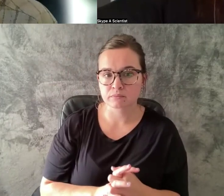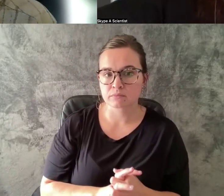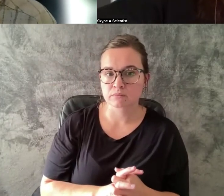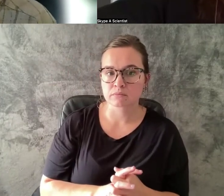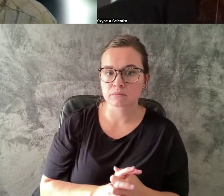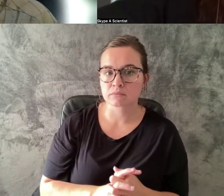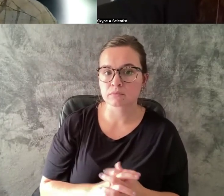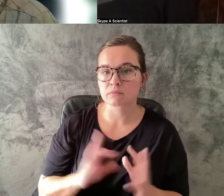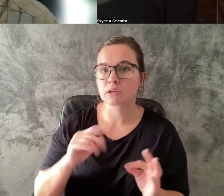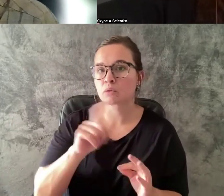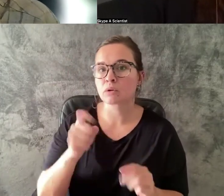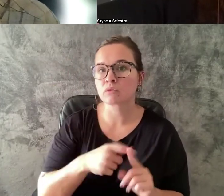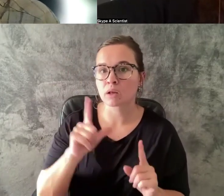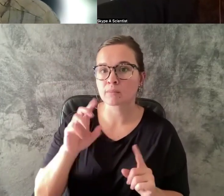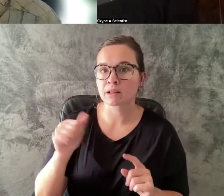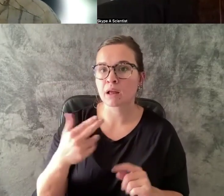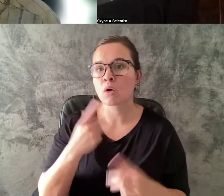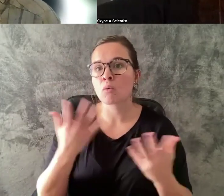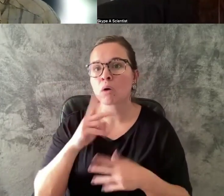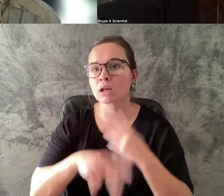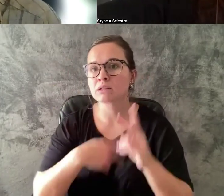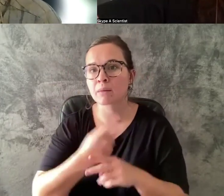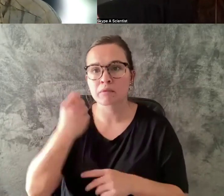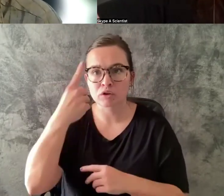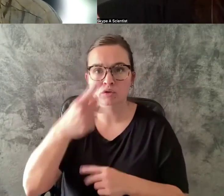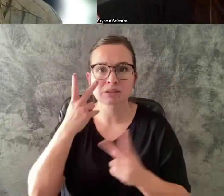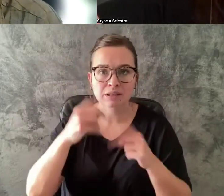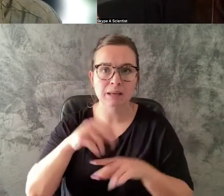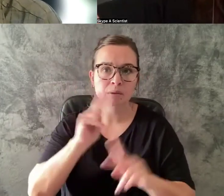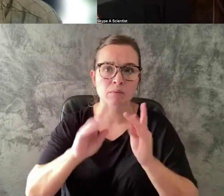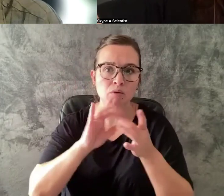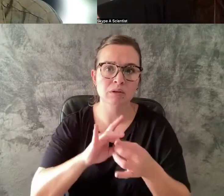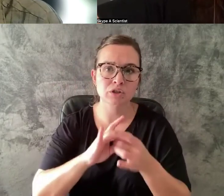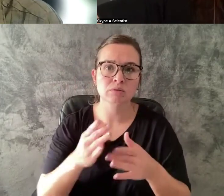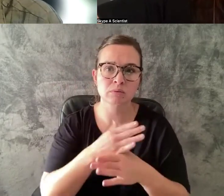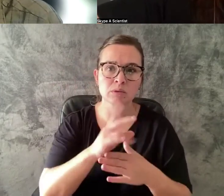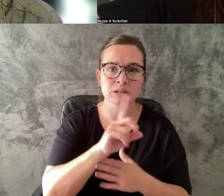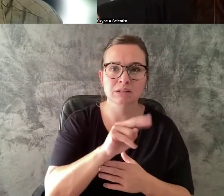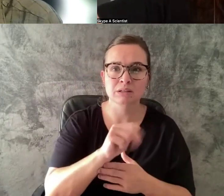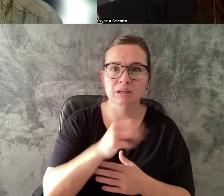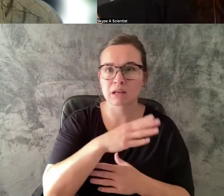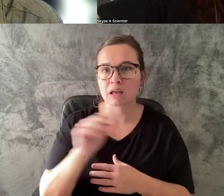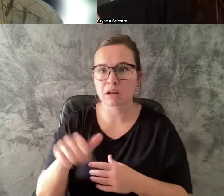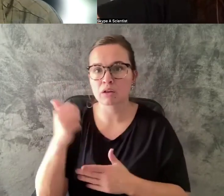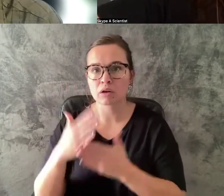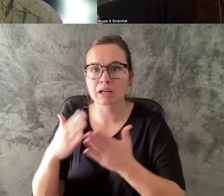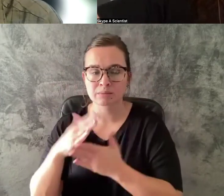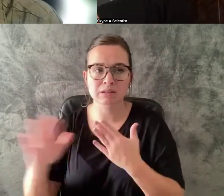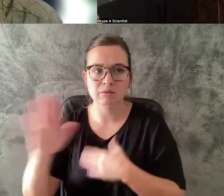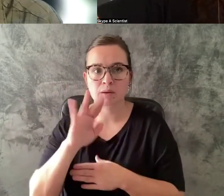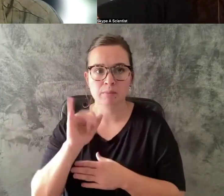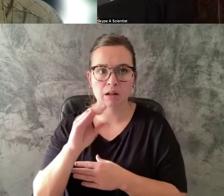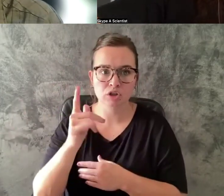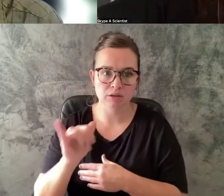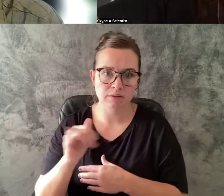Awesome. Thank you. We got a question from Leah. What kinds of understandings do you see in people about the relationship between DNA and other aspects of